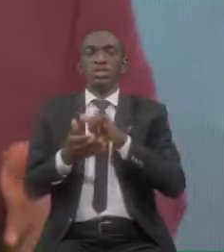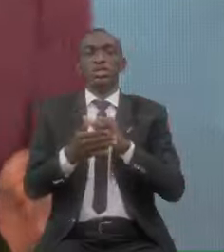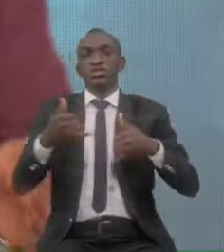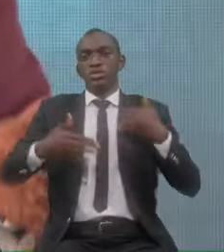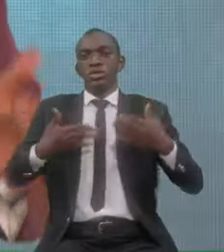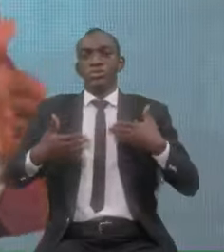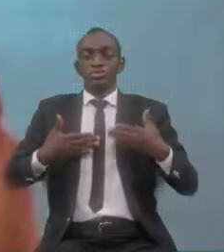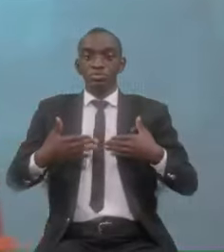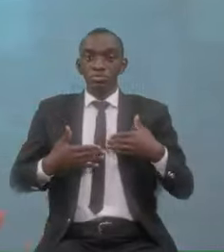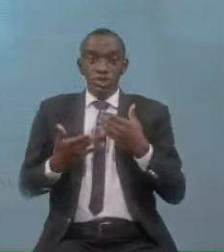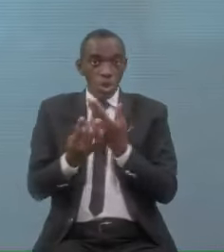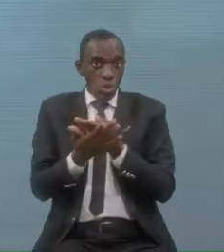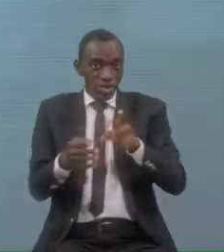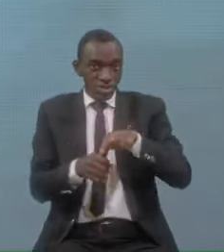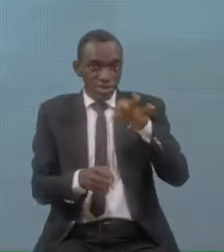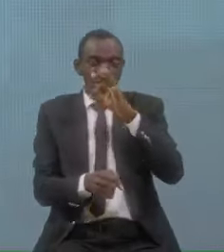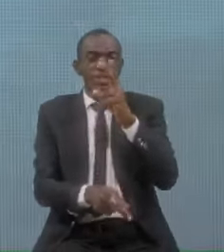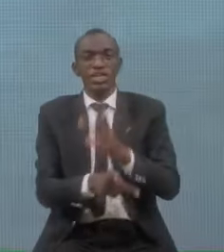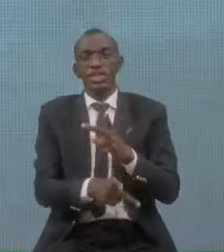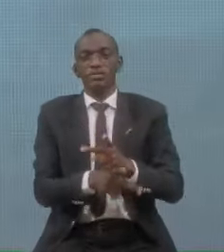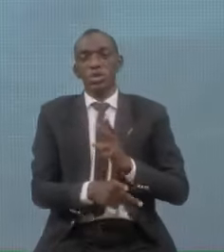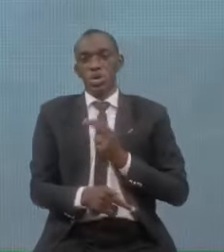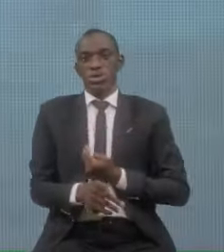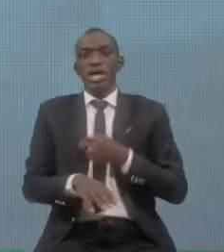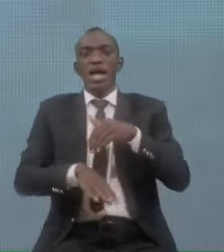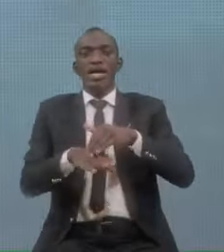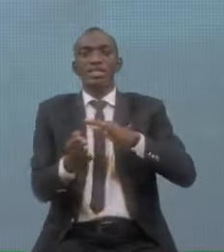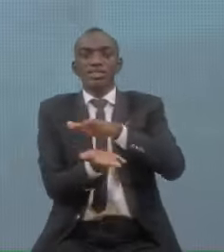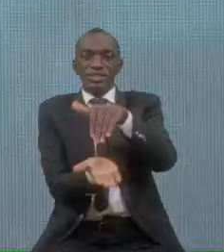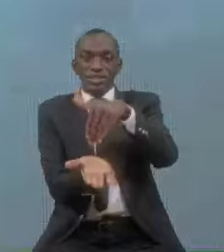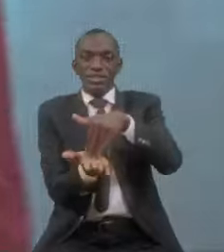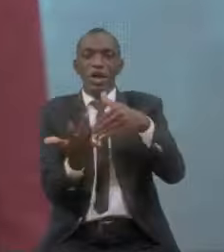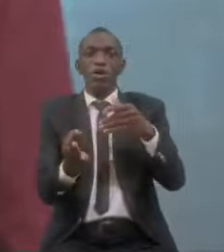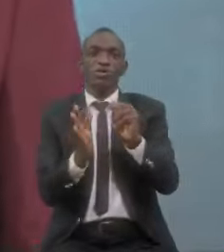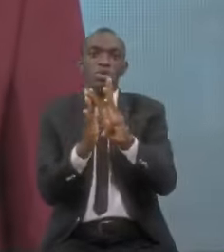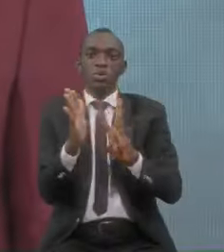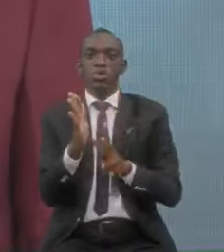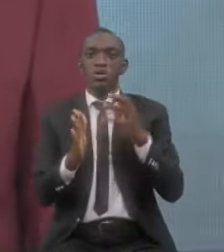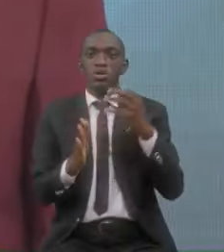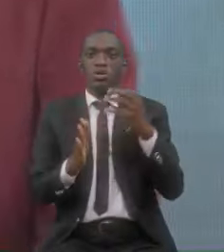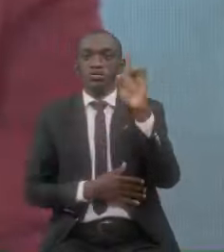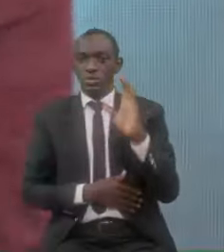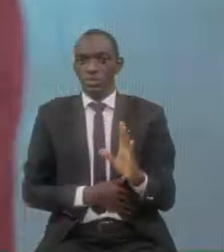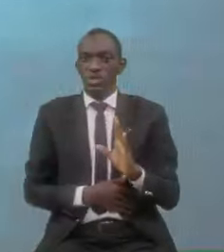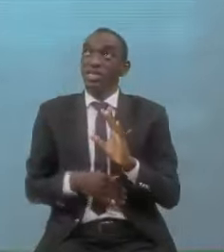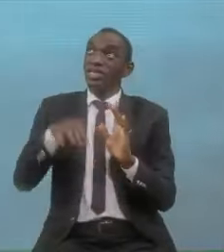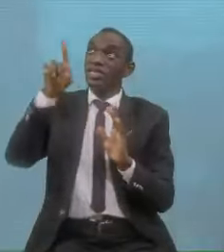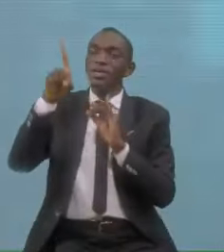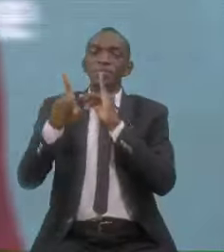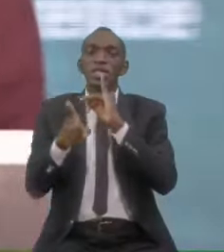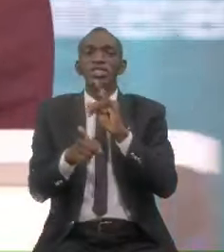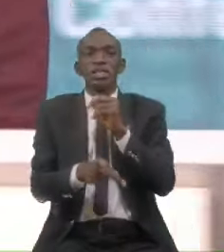at the very center of the will of God, the keeping spirit. And it is